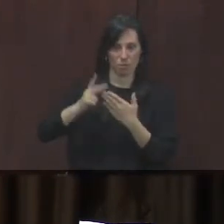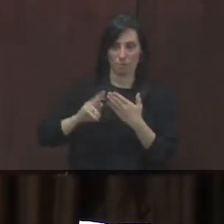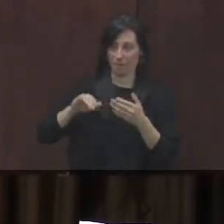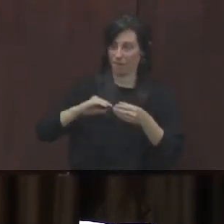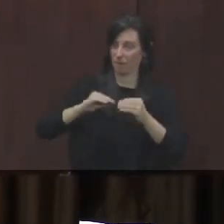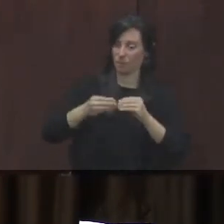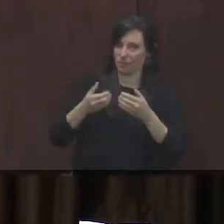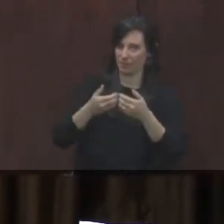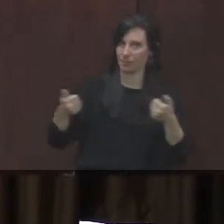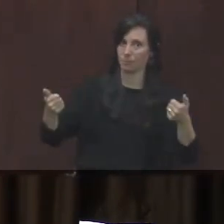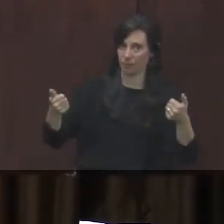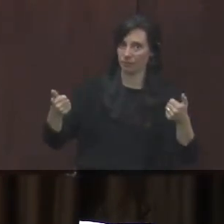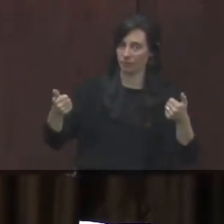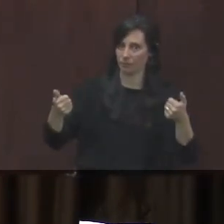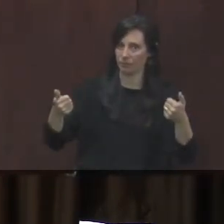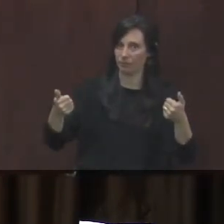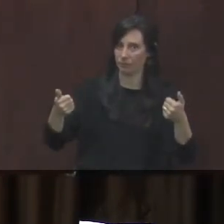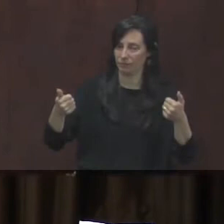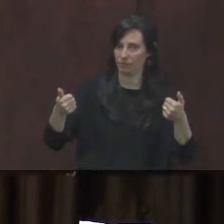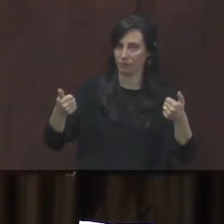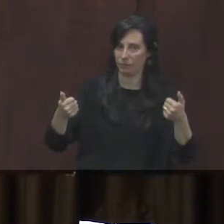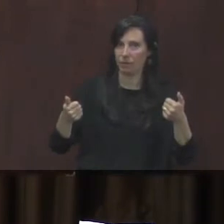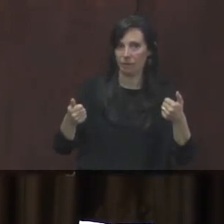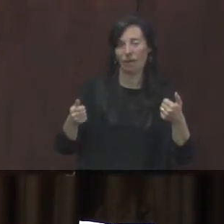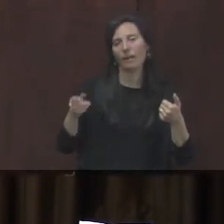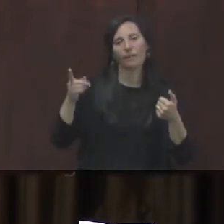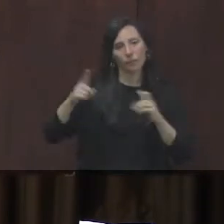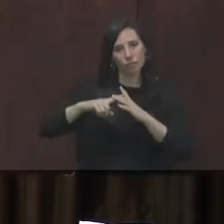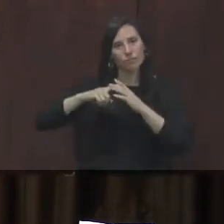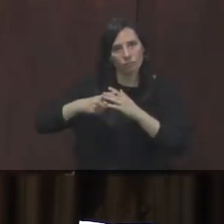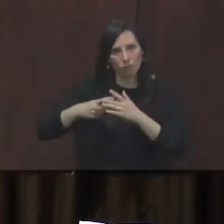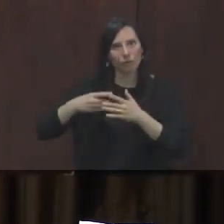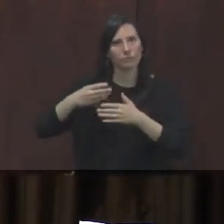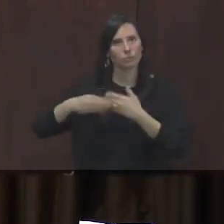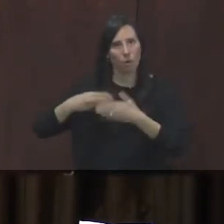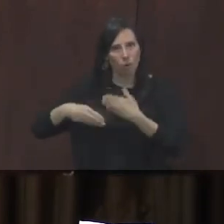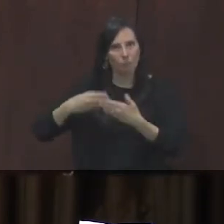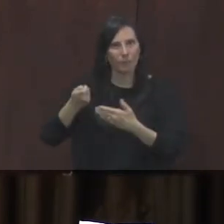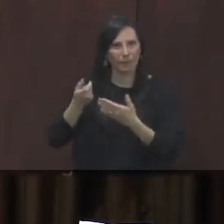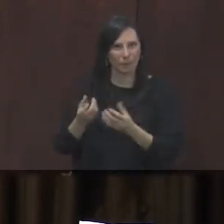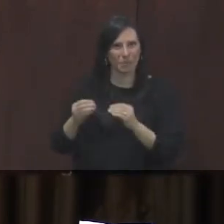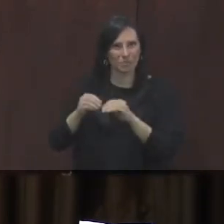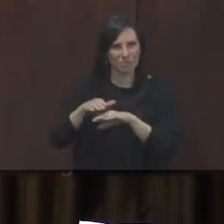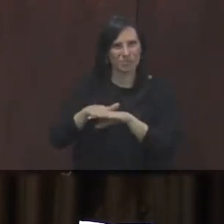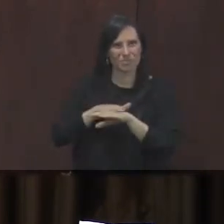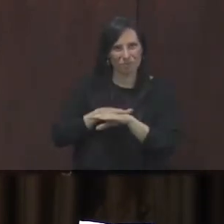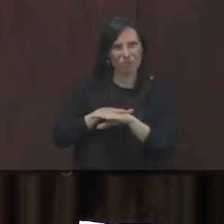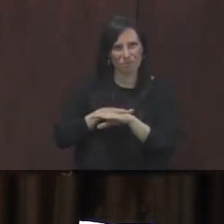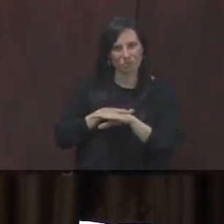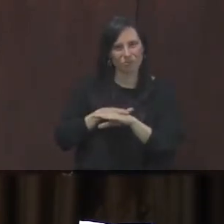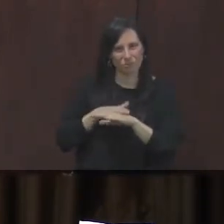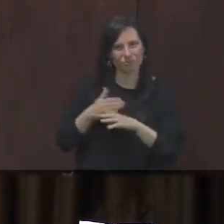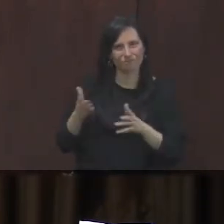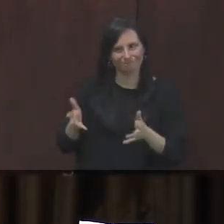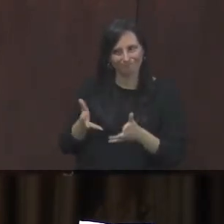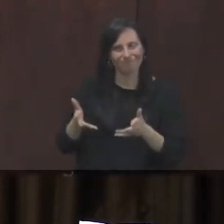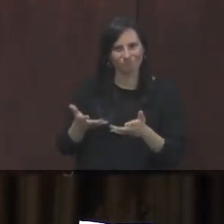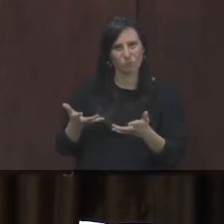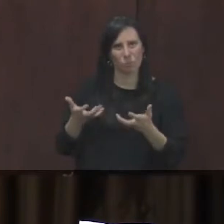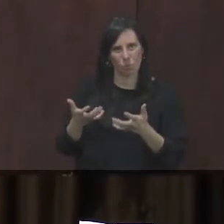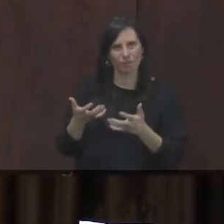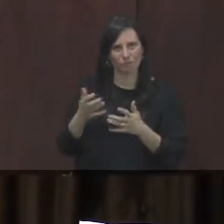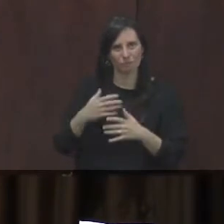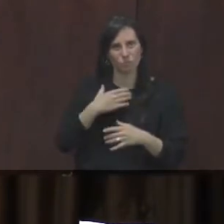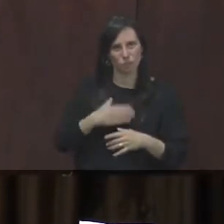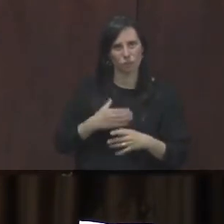Stacie can maybe speak to that, but they're getting the ball rolling, but they're a little slower than we would like to cover those long-term care facilities. Okay. I'd love to hear